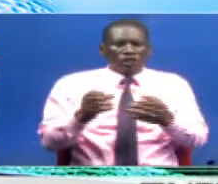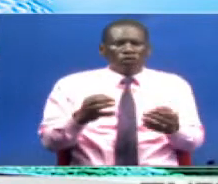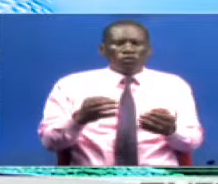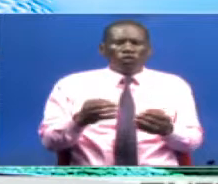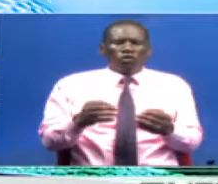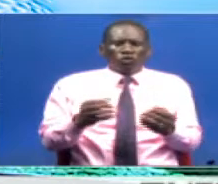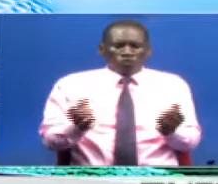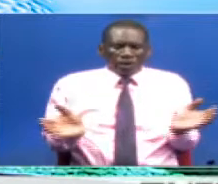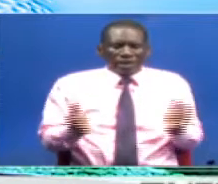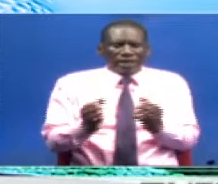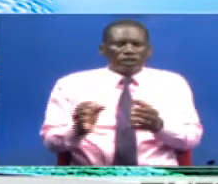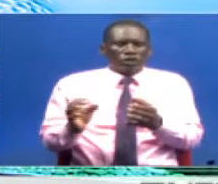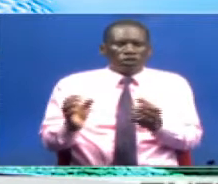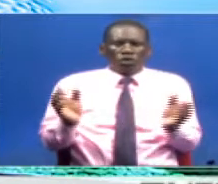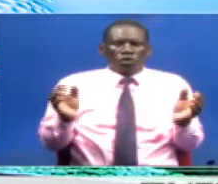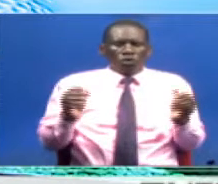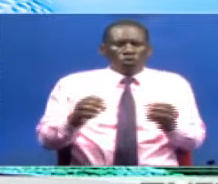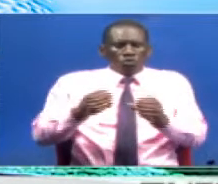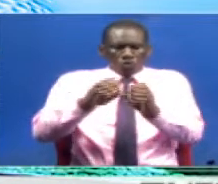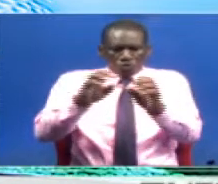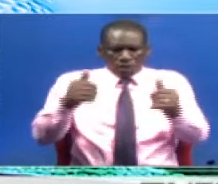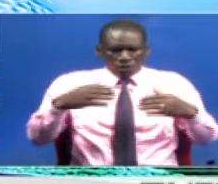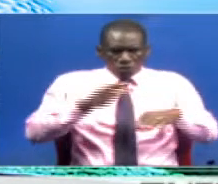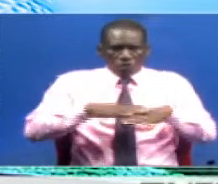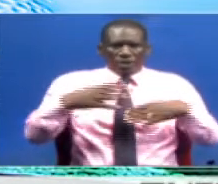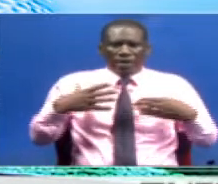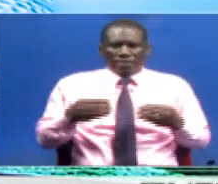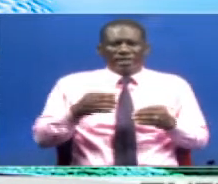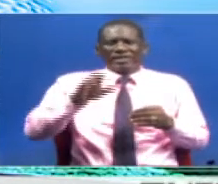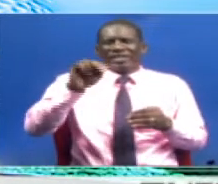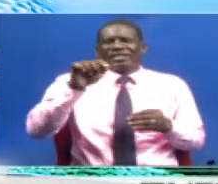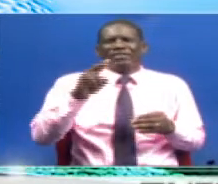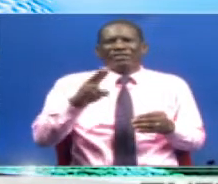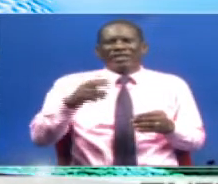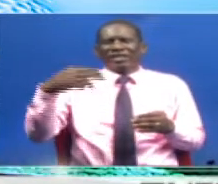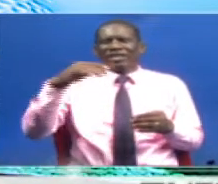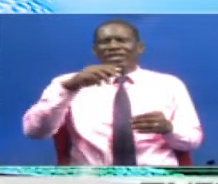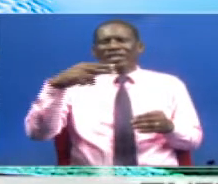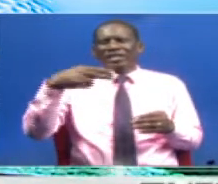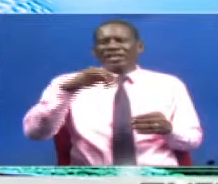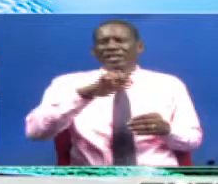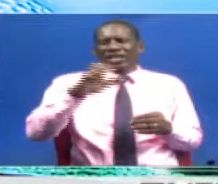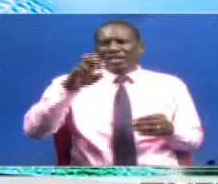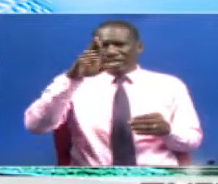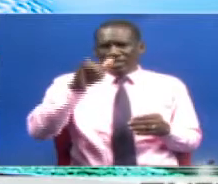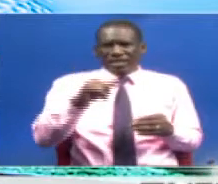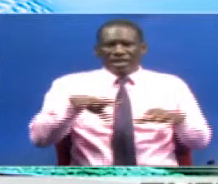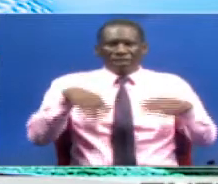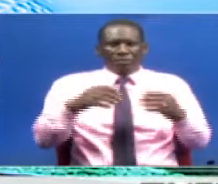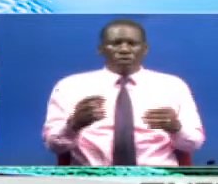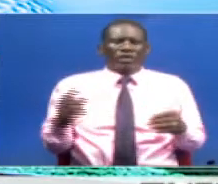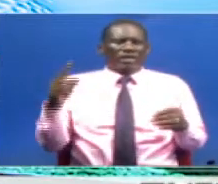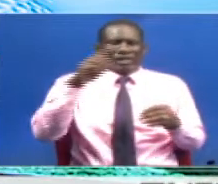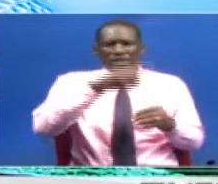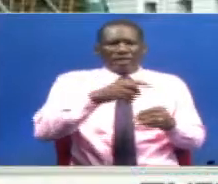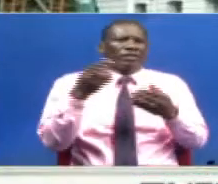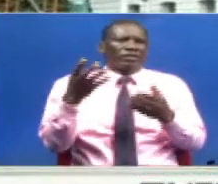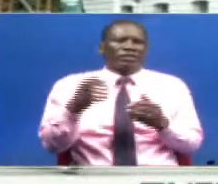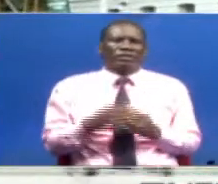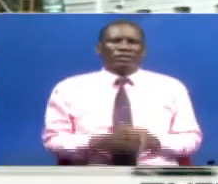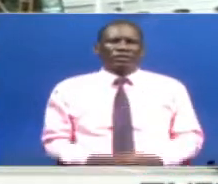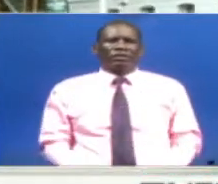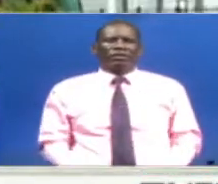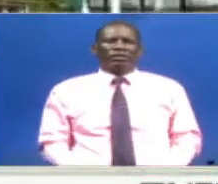and environmental conservation. Here's NTV's Hilary Anakea with the highlights of the day.